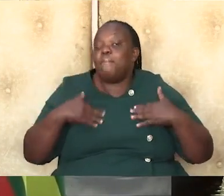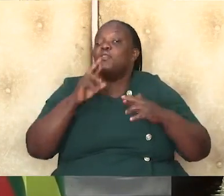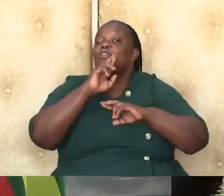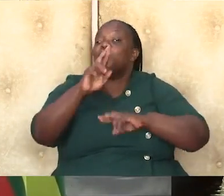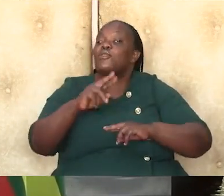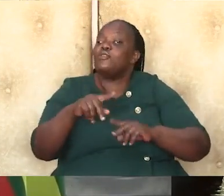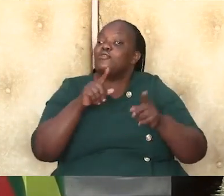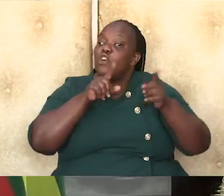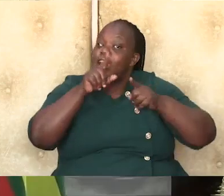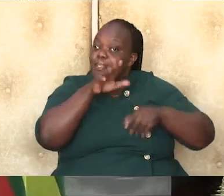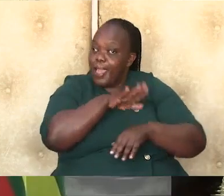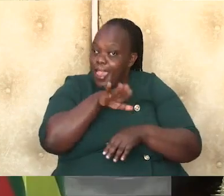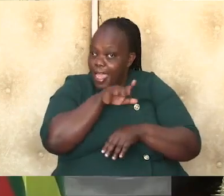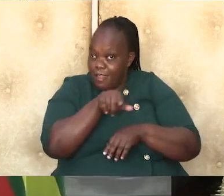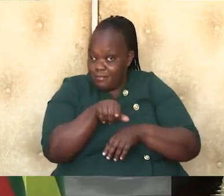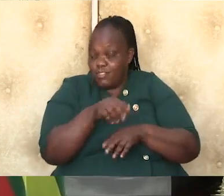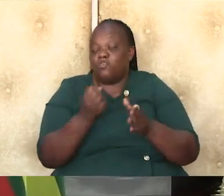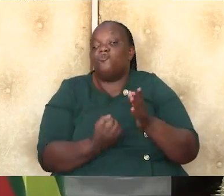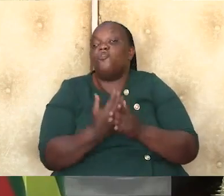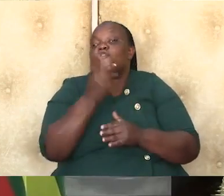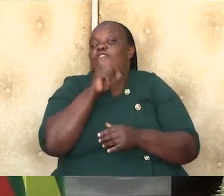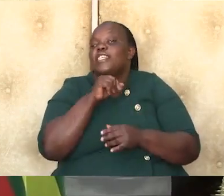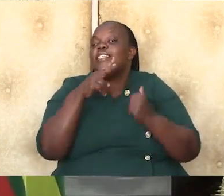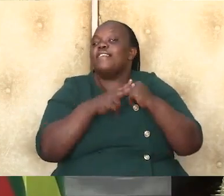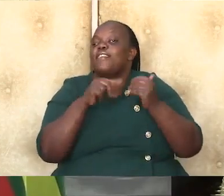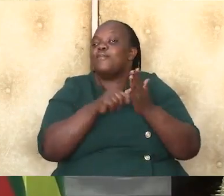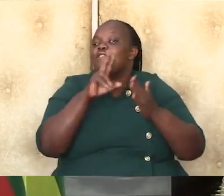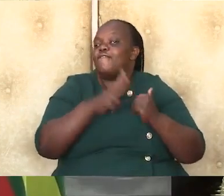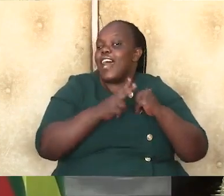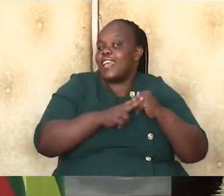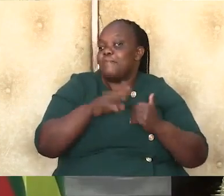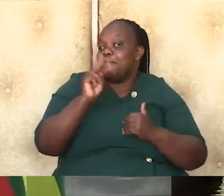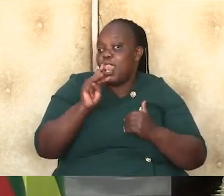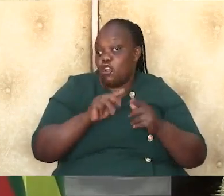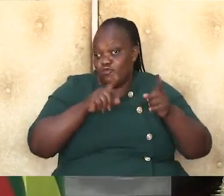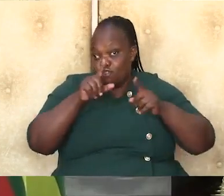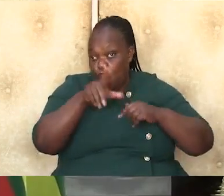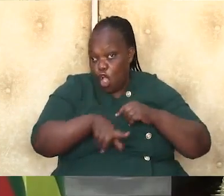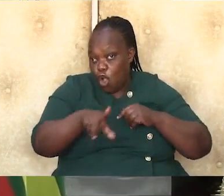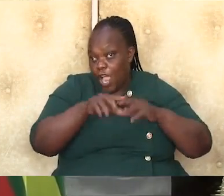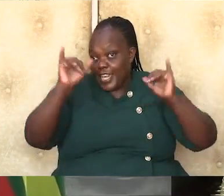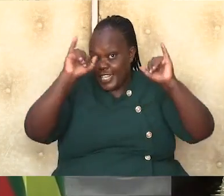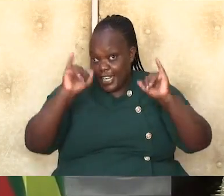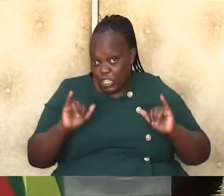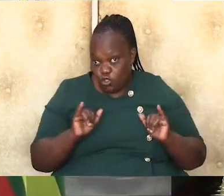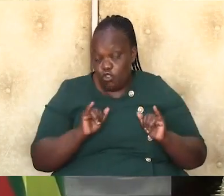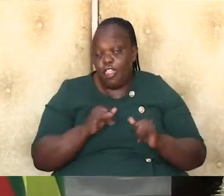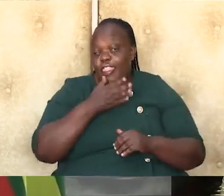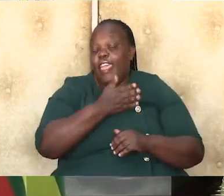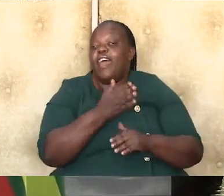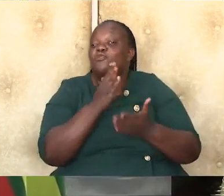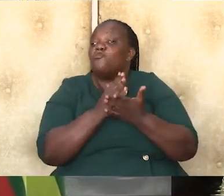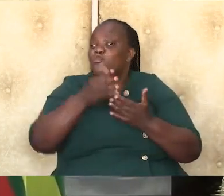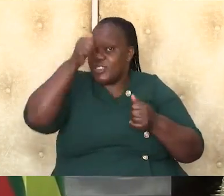our tourism has really grown to 7.5 million tourists, both local and international. If you